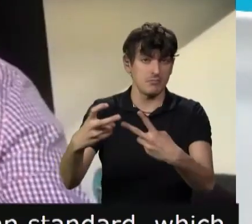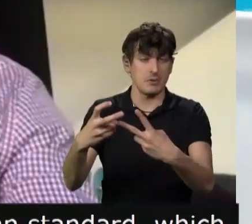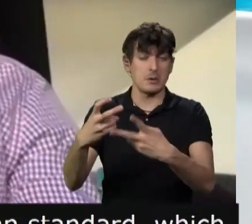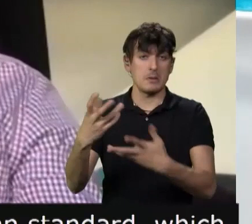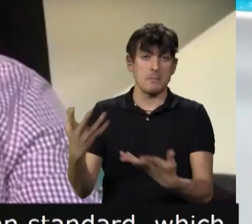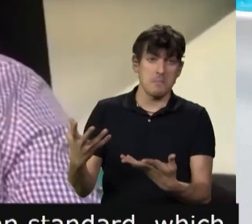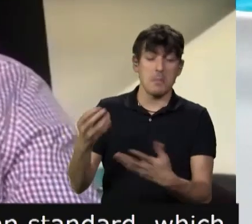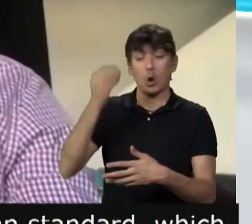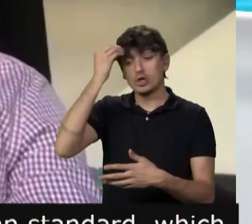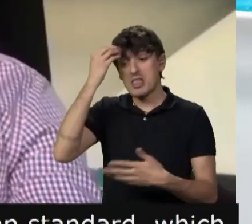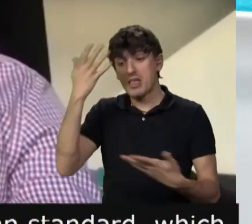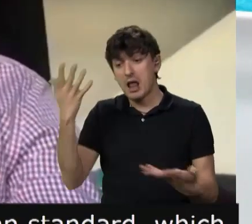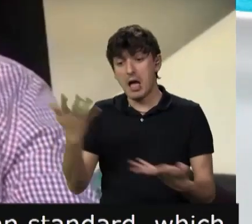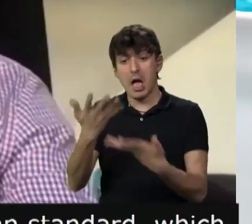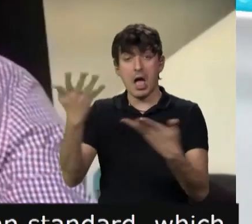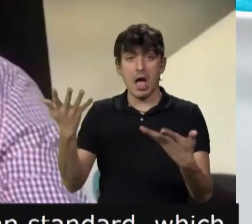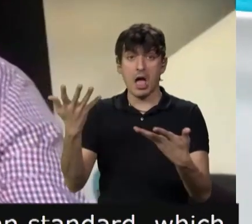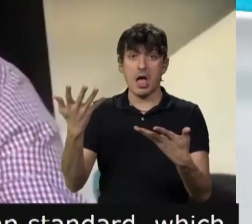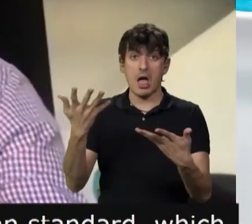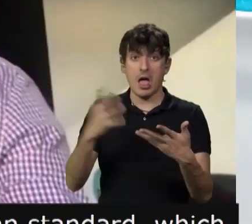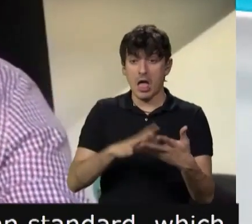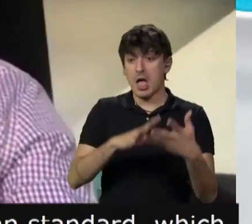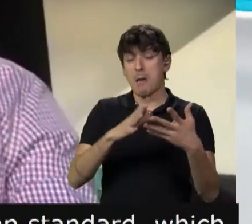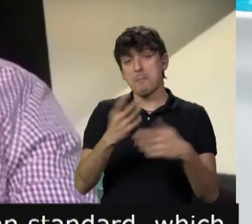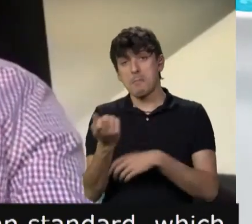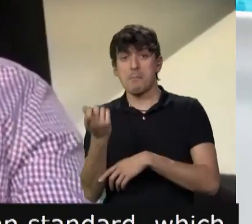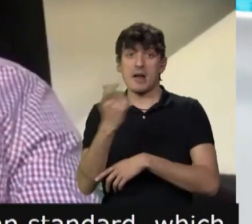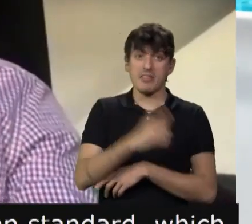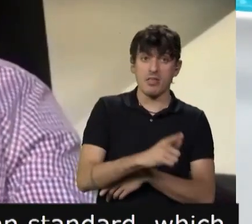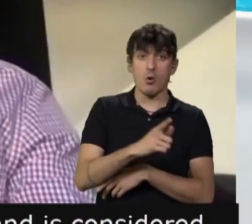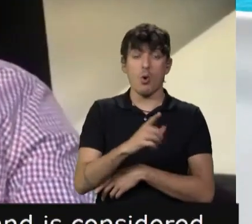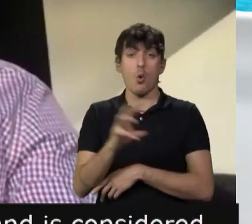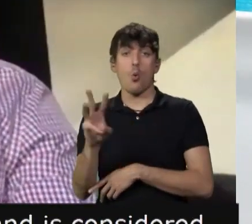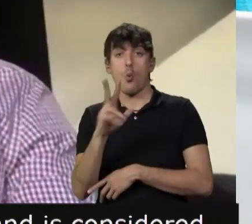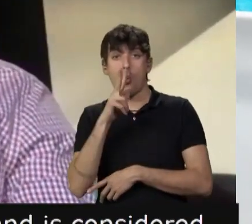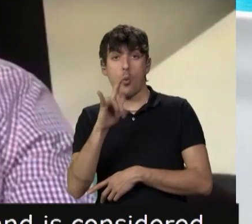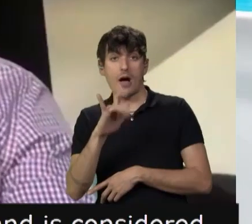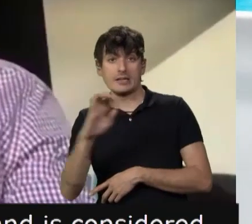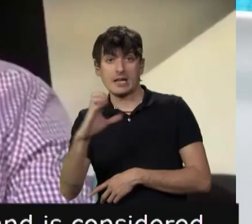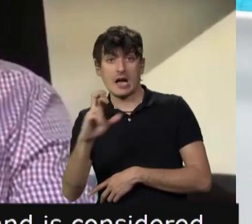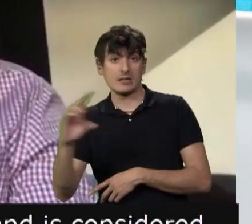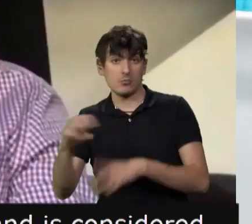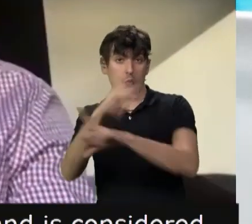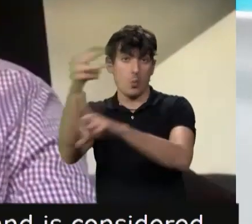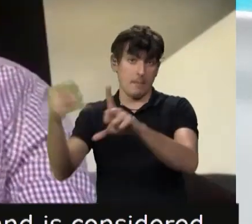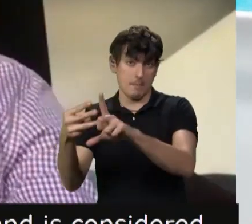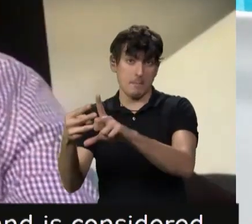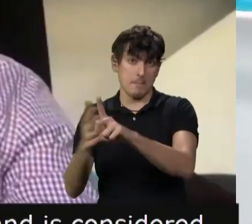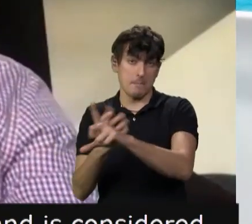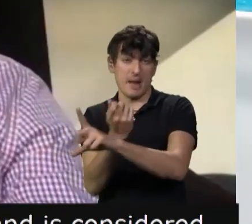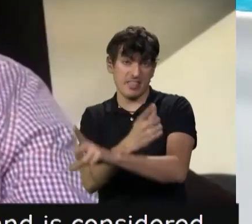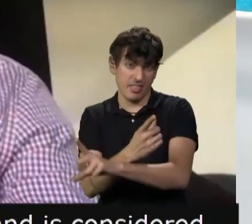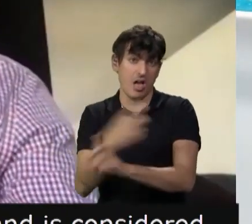is considered an adaptation of the web standard, but